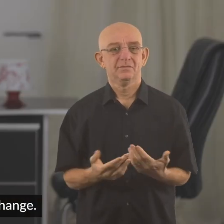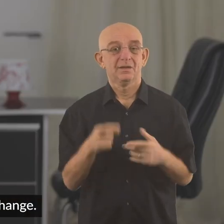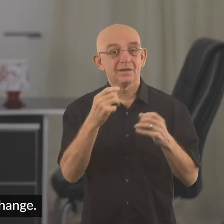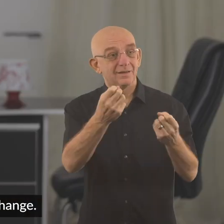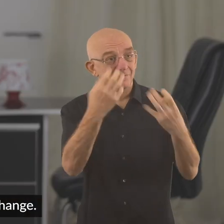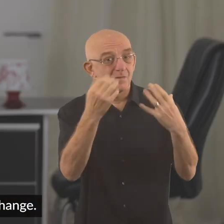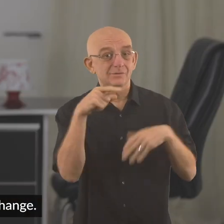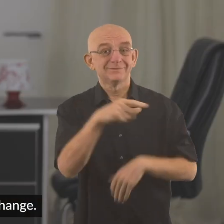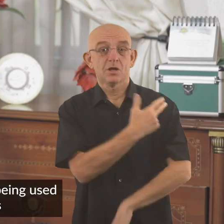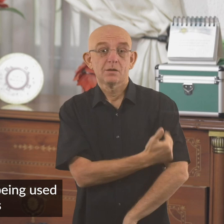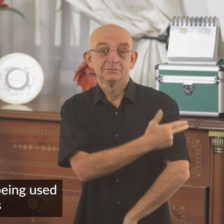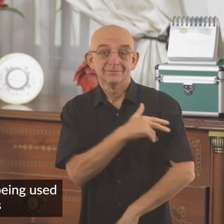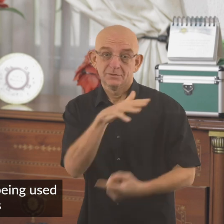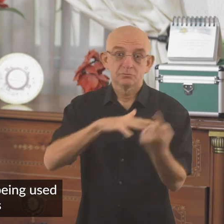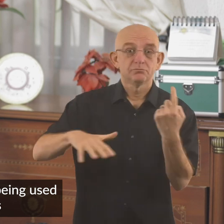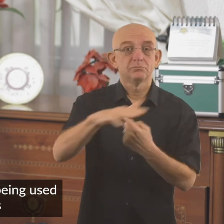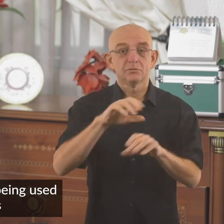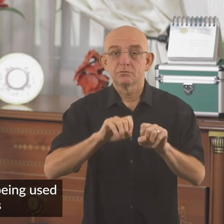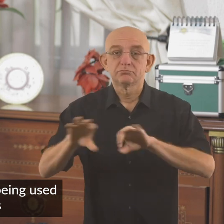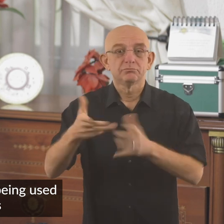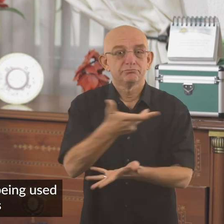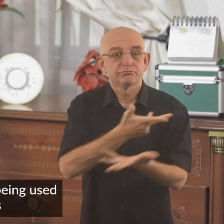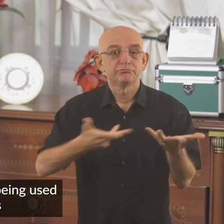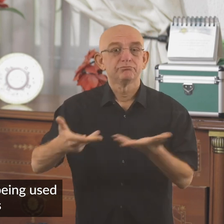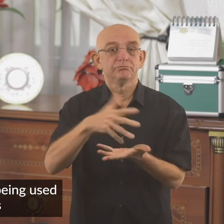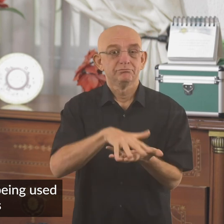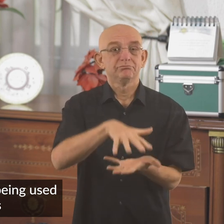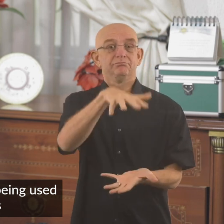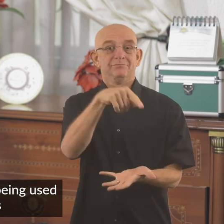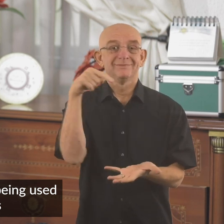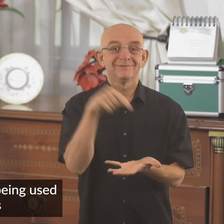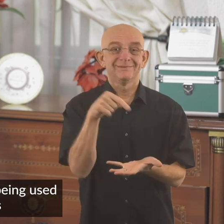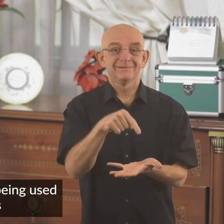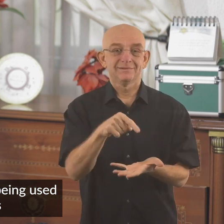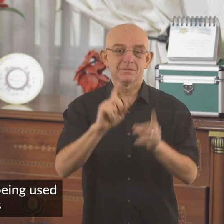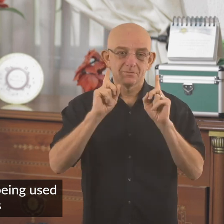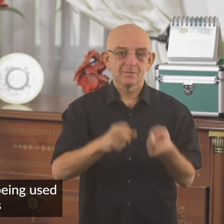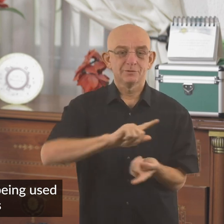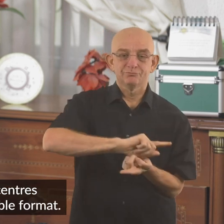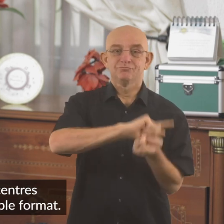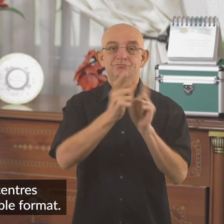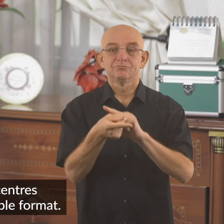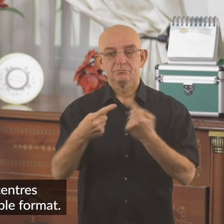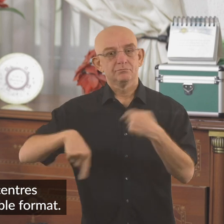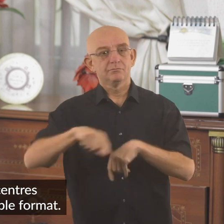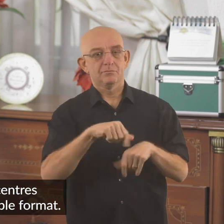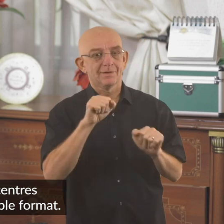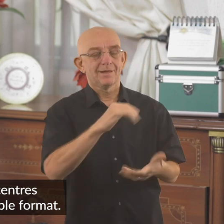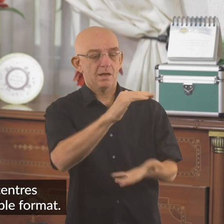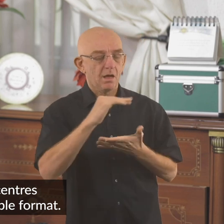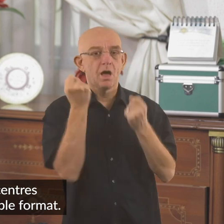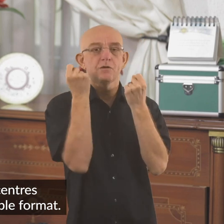this to change. The information that is being used in the hospitals or